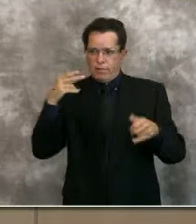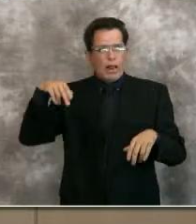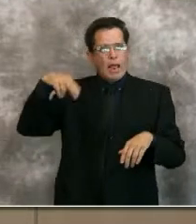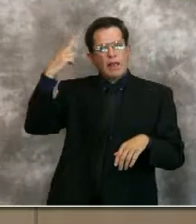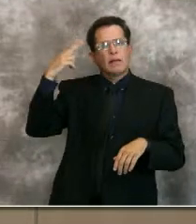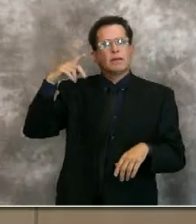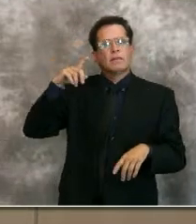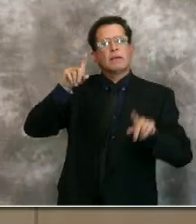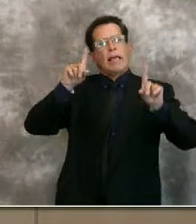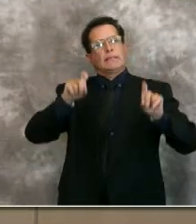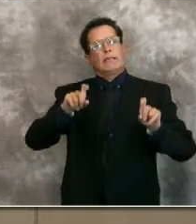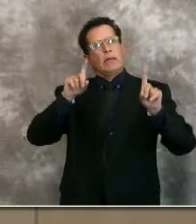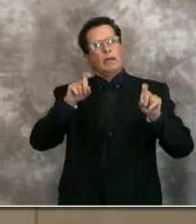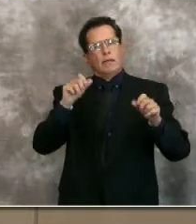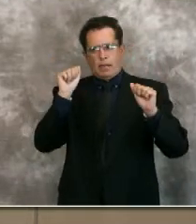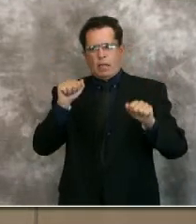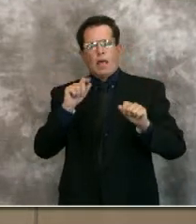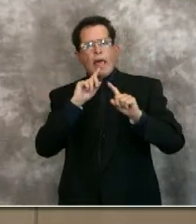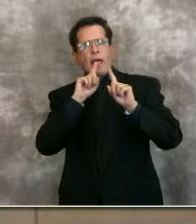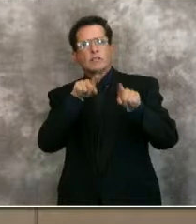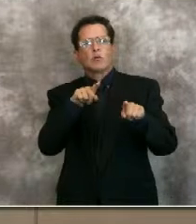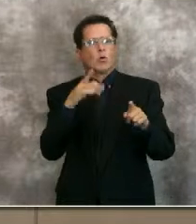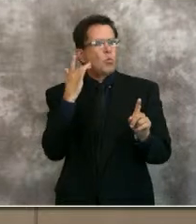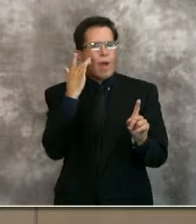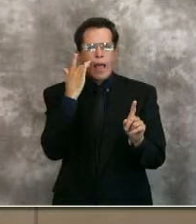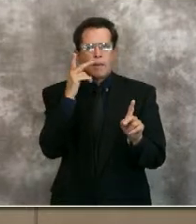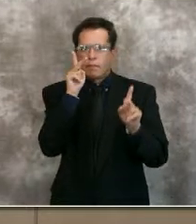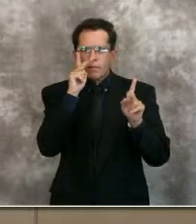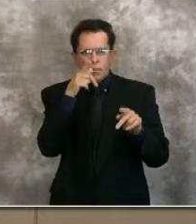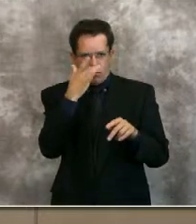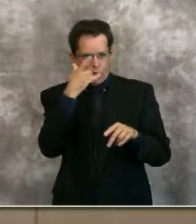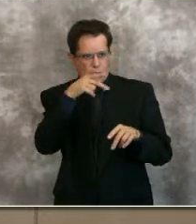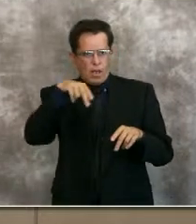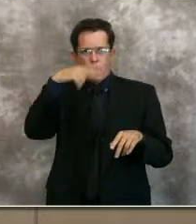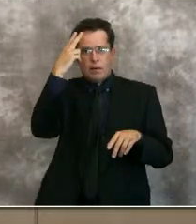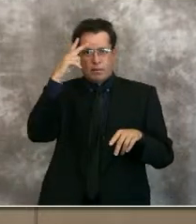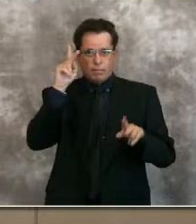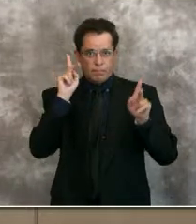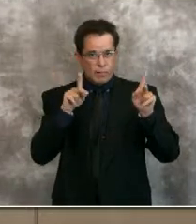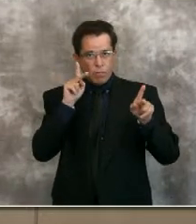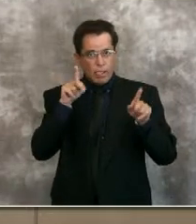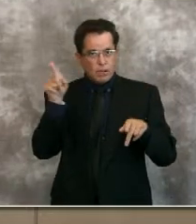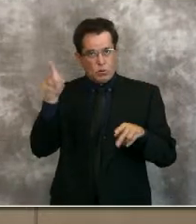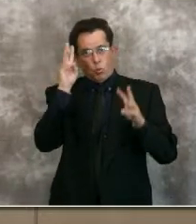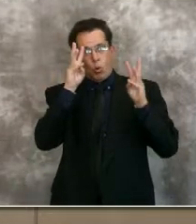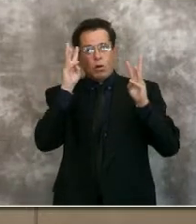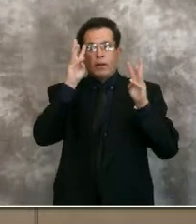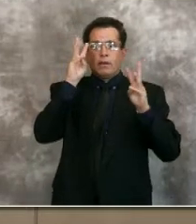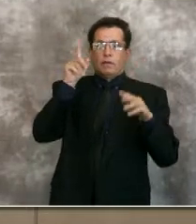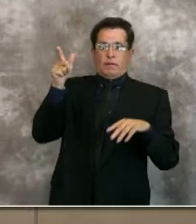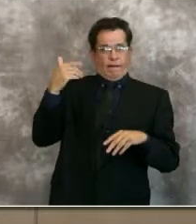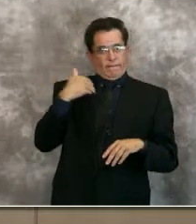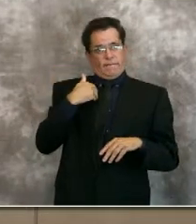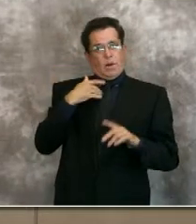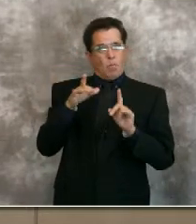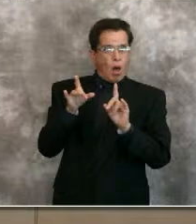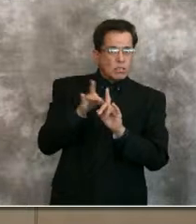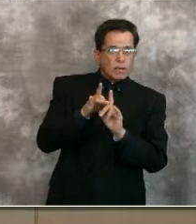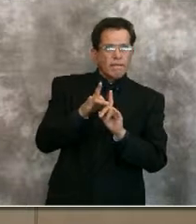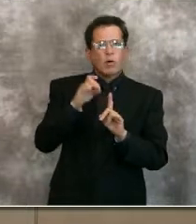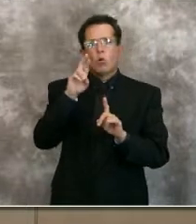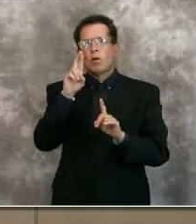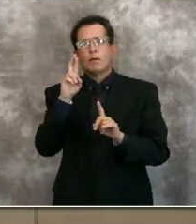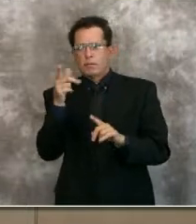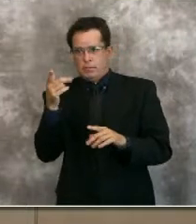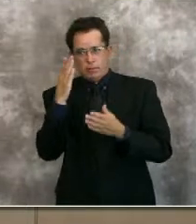for testing. Can you say a little more about what's driving that demand? Are these folks who are just worried that they might have it? Are these more folks who actually